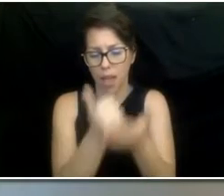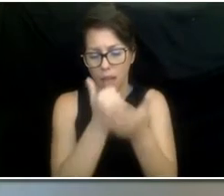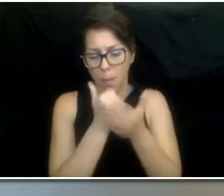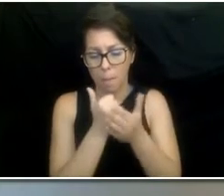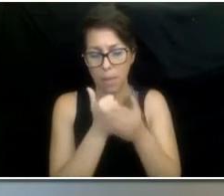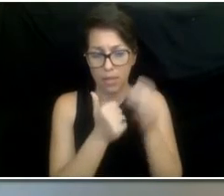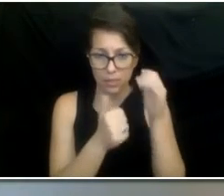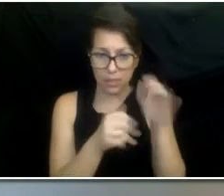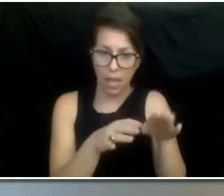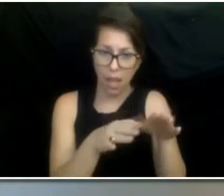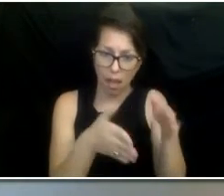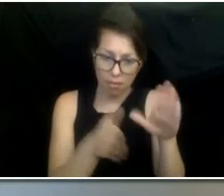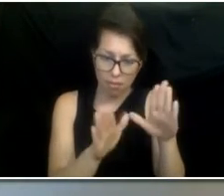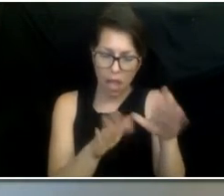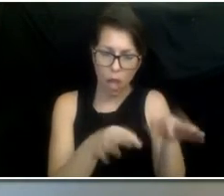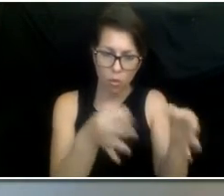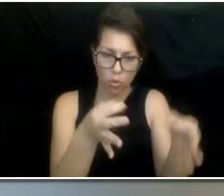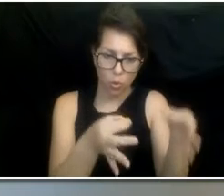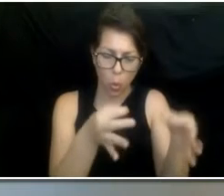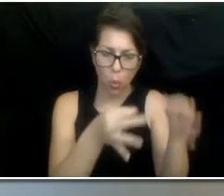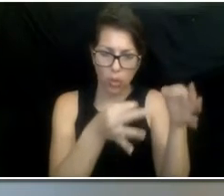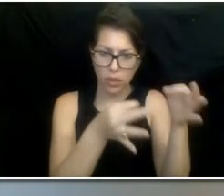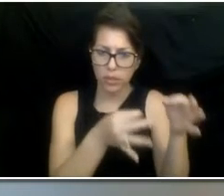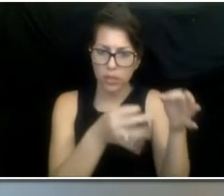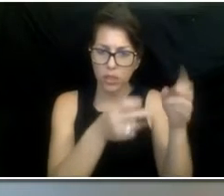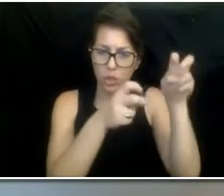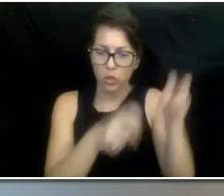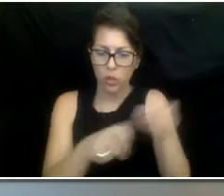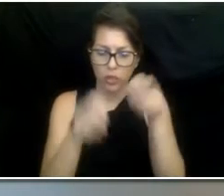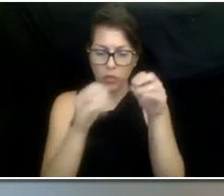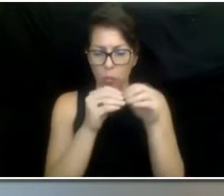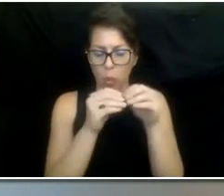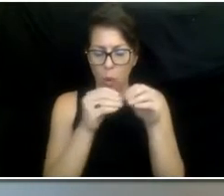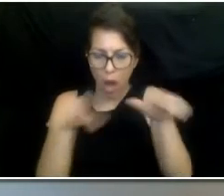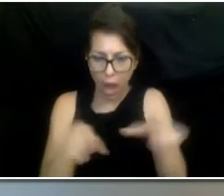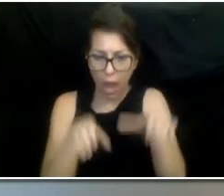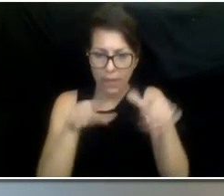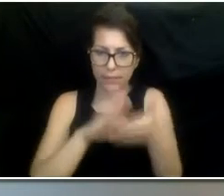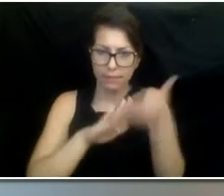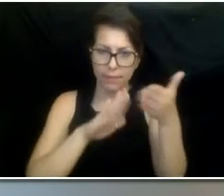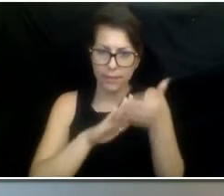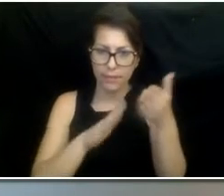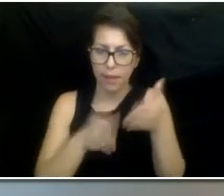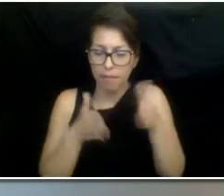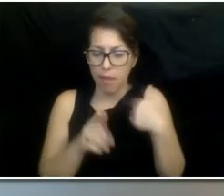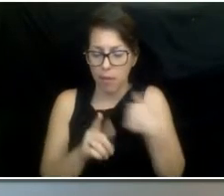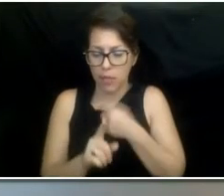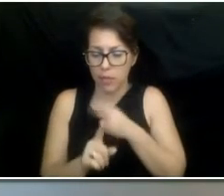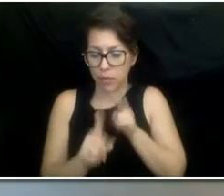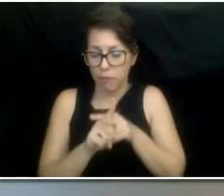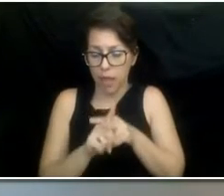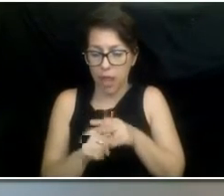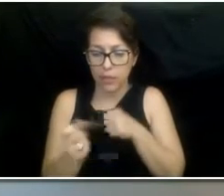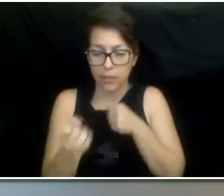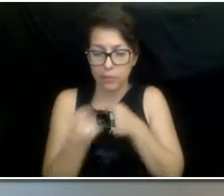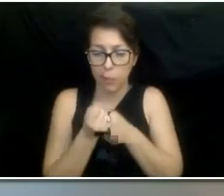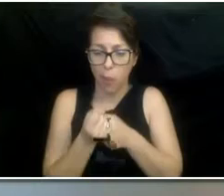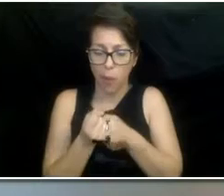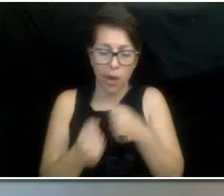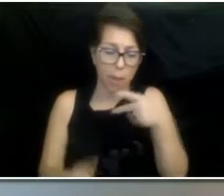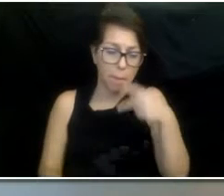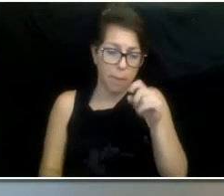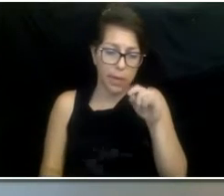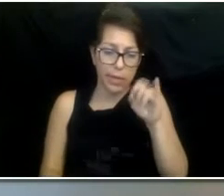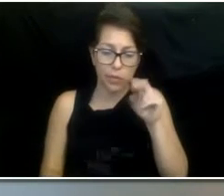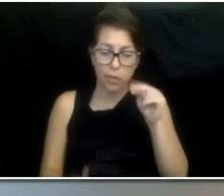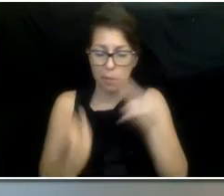negotiate with our clients in front of a a a judge their inability to perform their custody